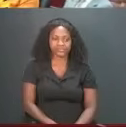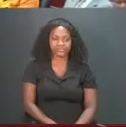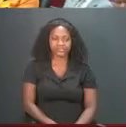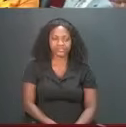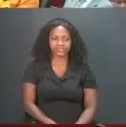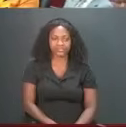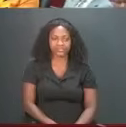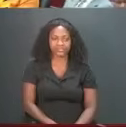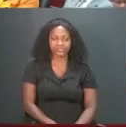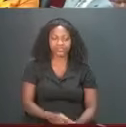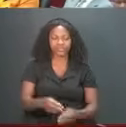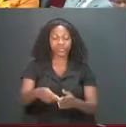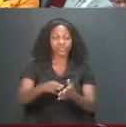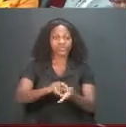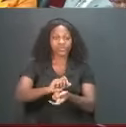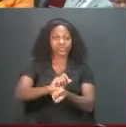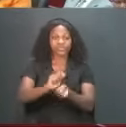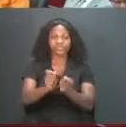Request for the